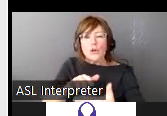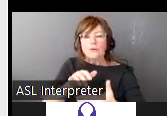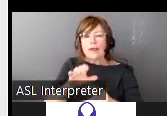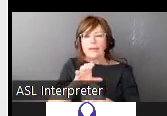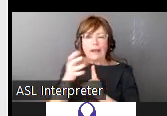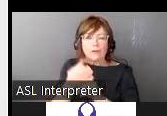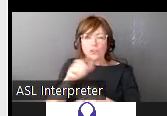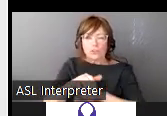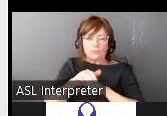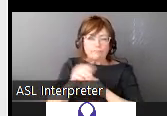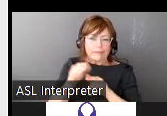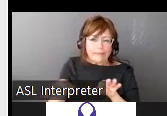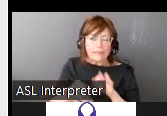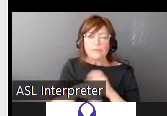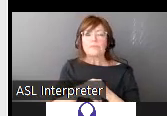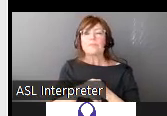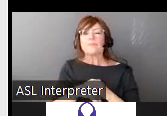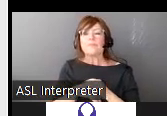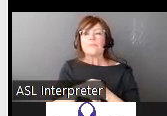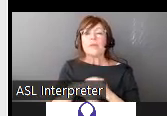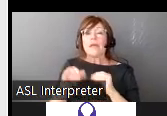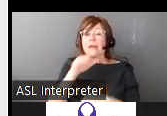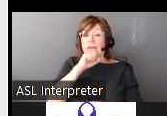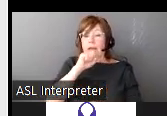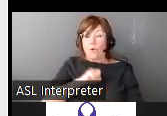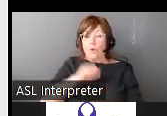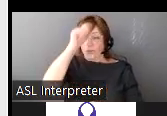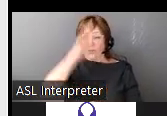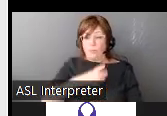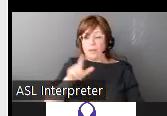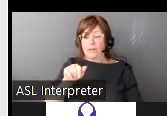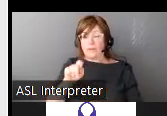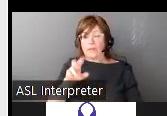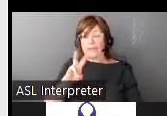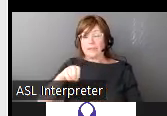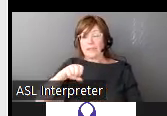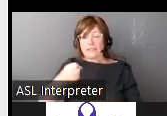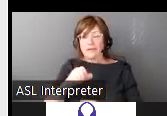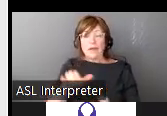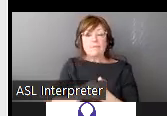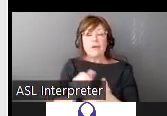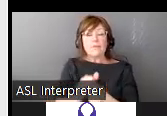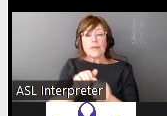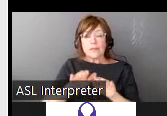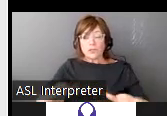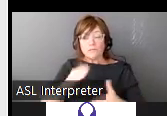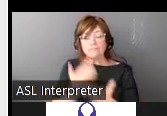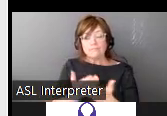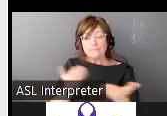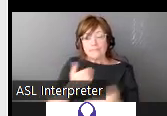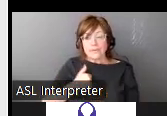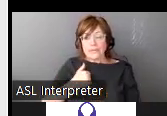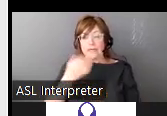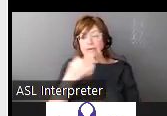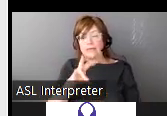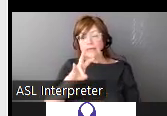end quote. At the end, this older man was in his late 70s and was married with children. He arrived in Canada in the mid-1990s through a